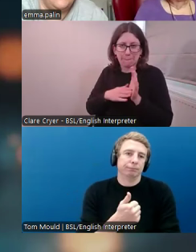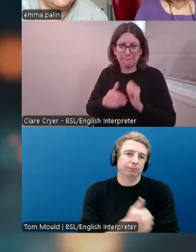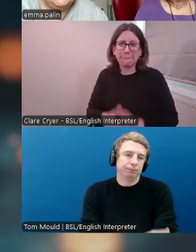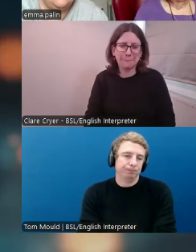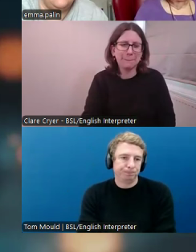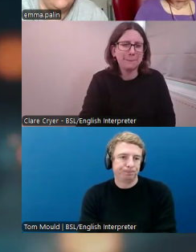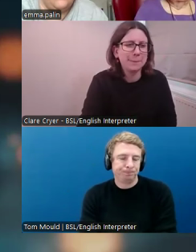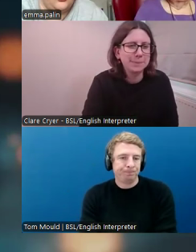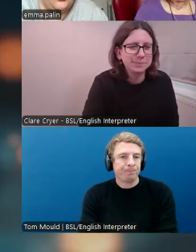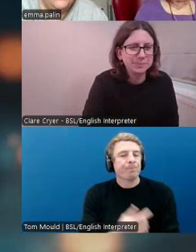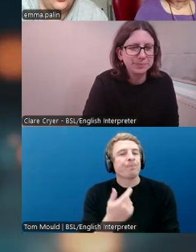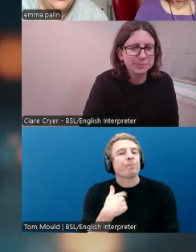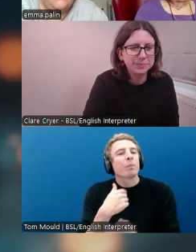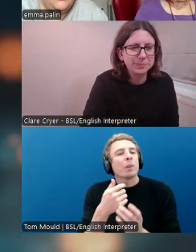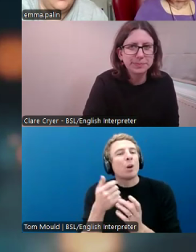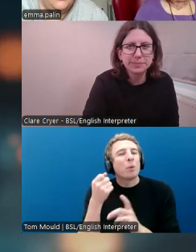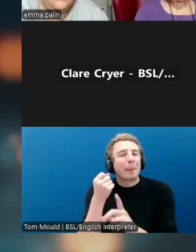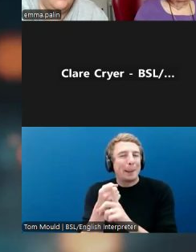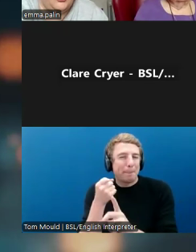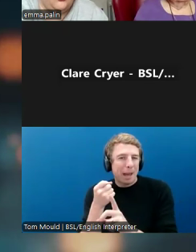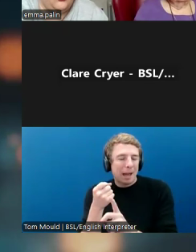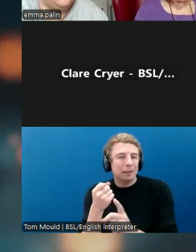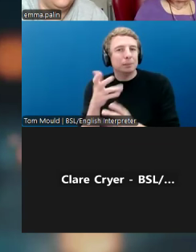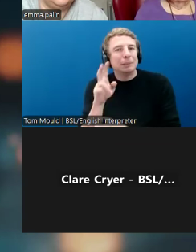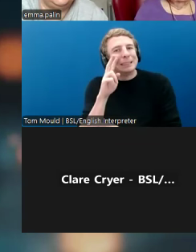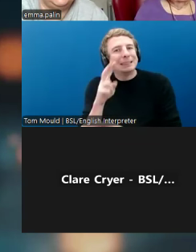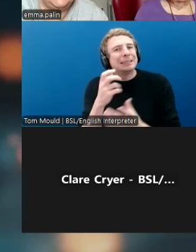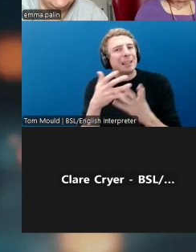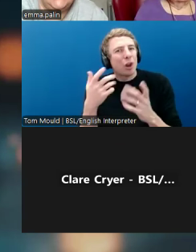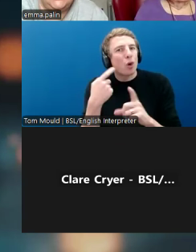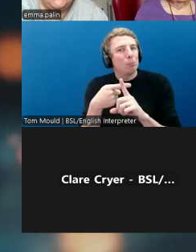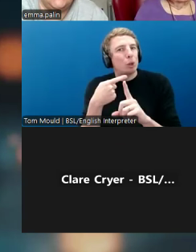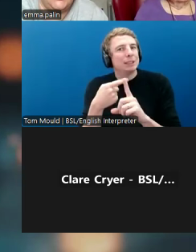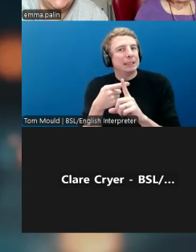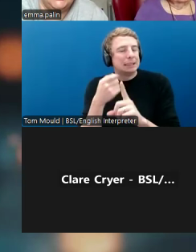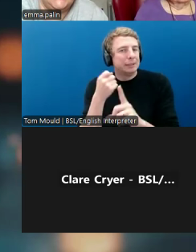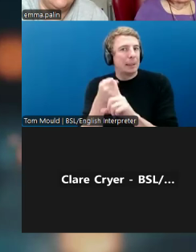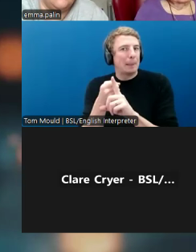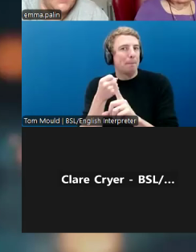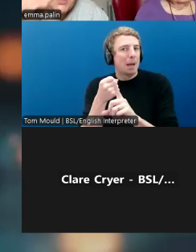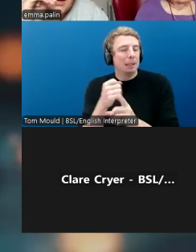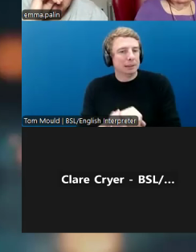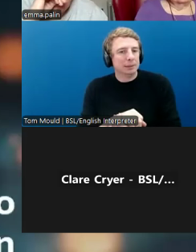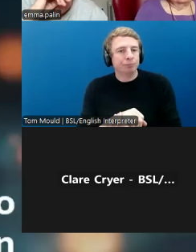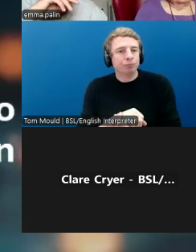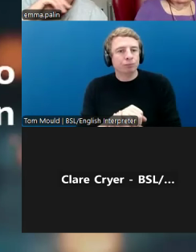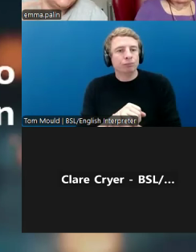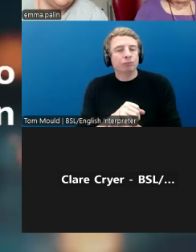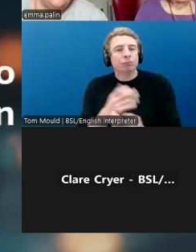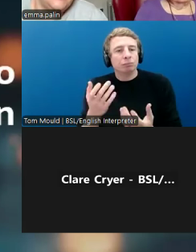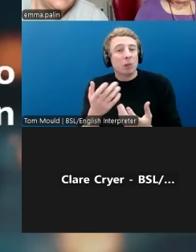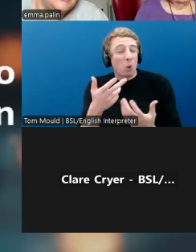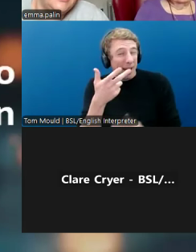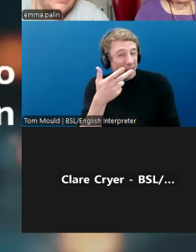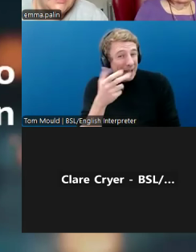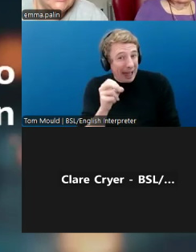positive impacts of what worked well, and what we wanted to continue to try and achieve. So 80%